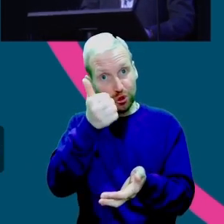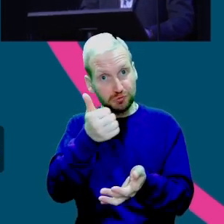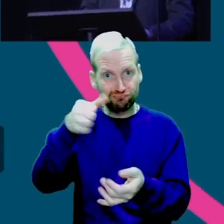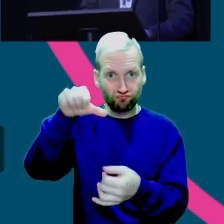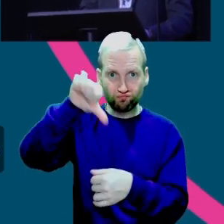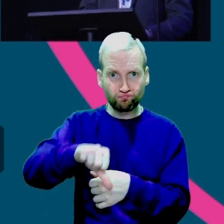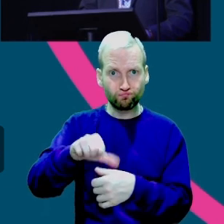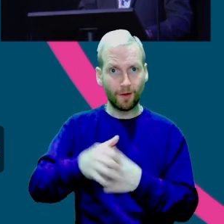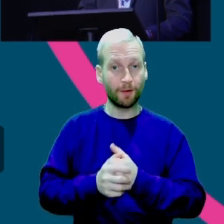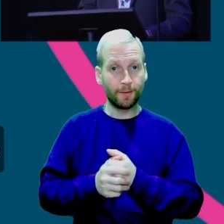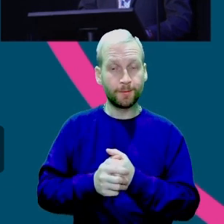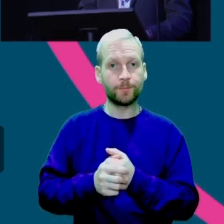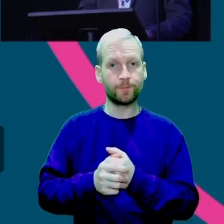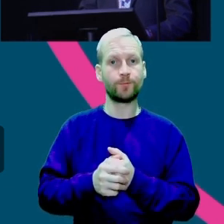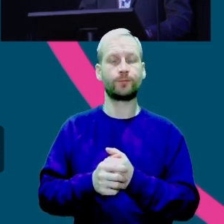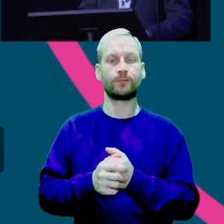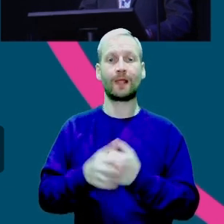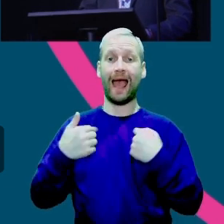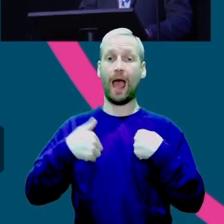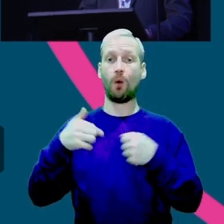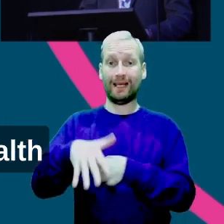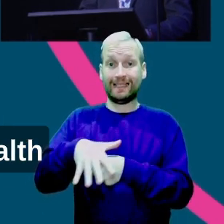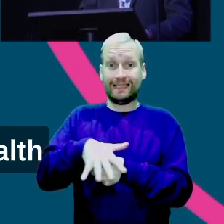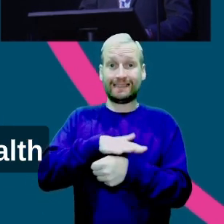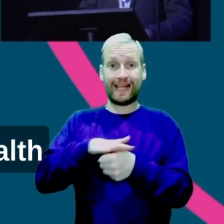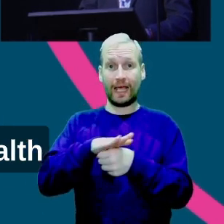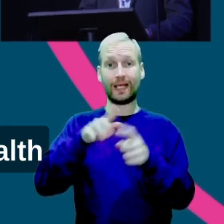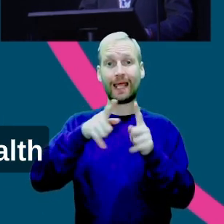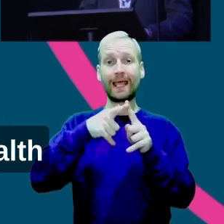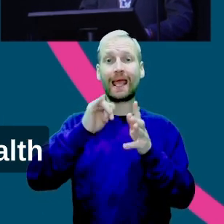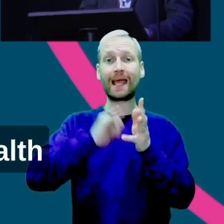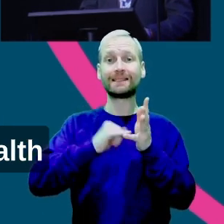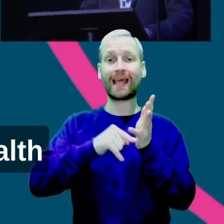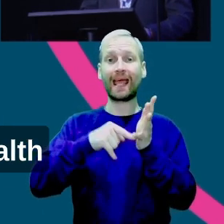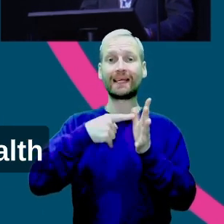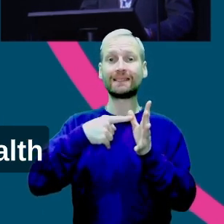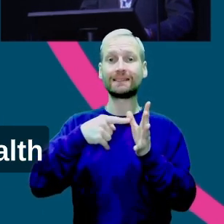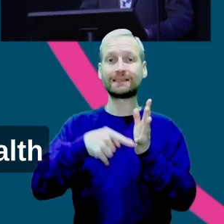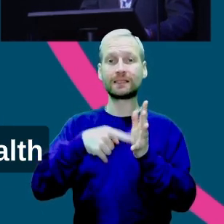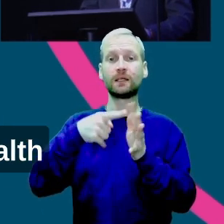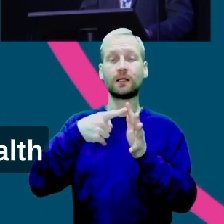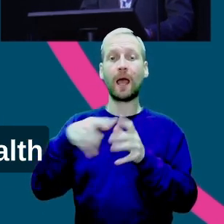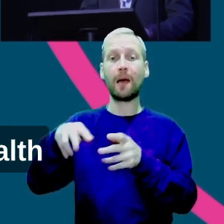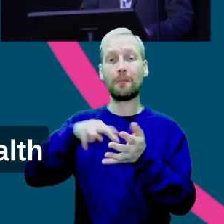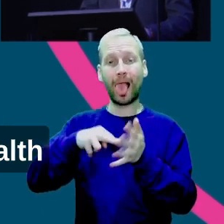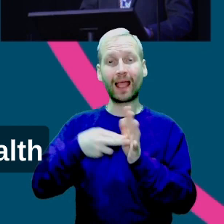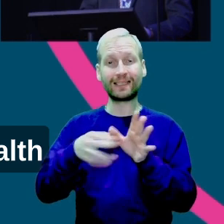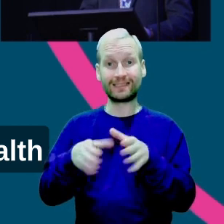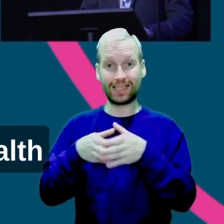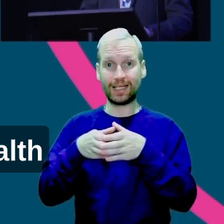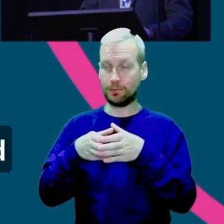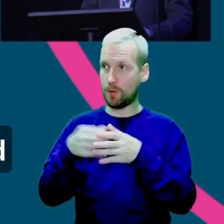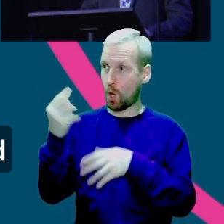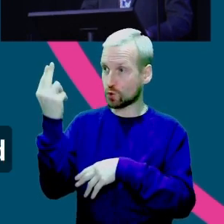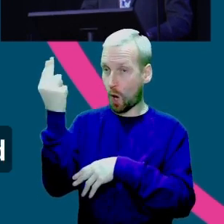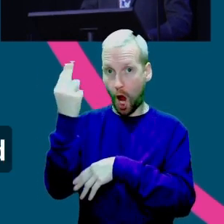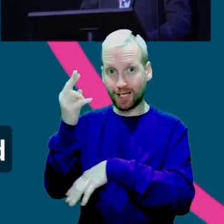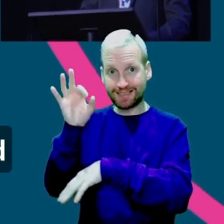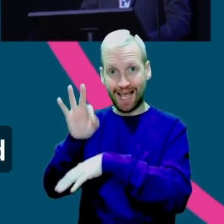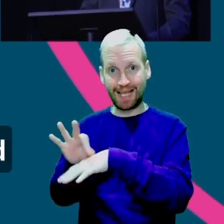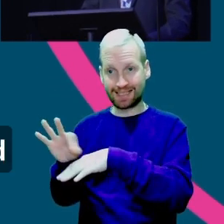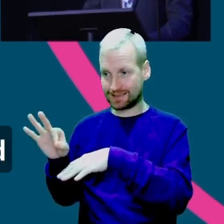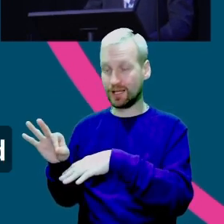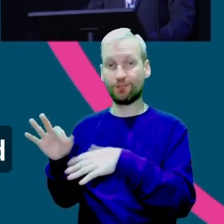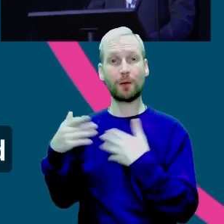that were involved, our estates and planning team at the hospital, we also involved our architects from Health Spaces, who are